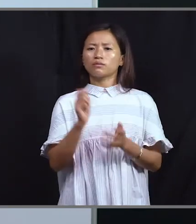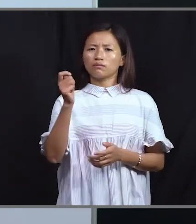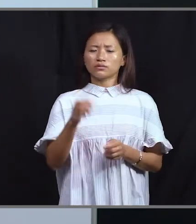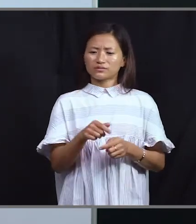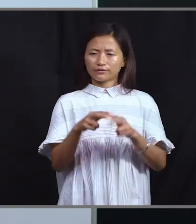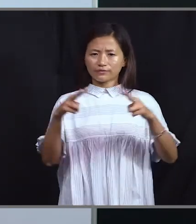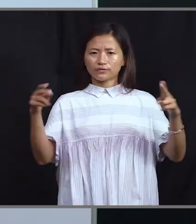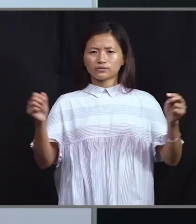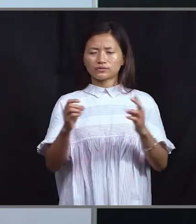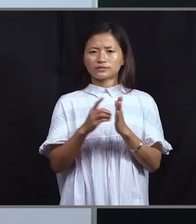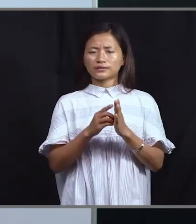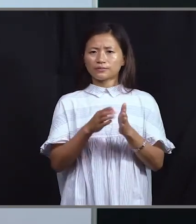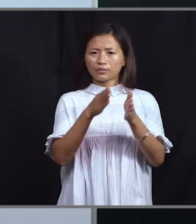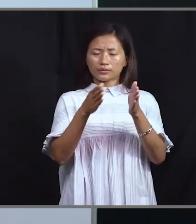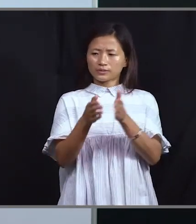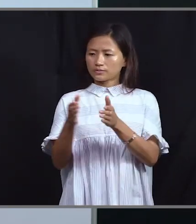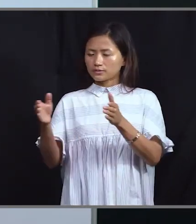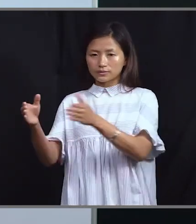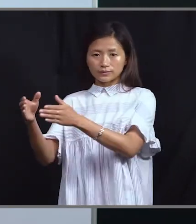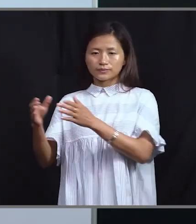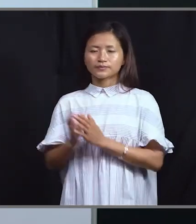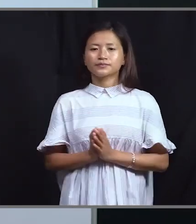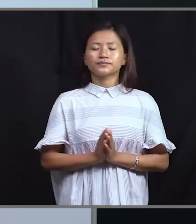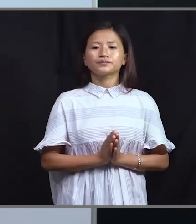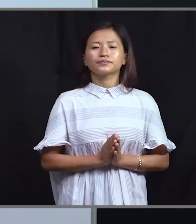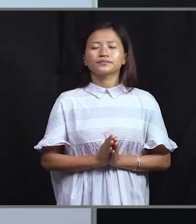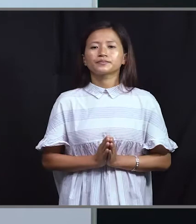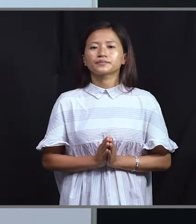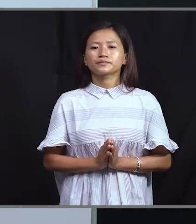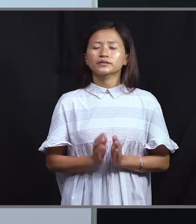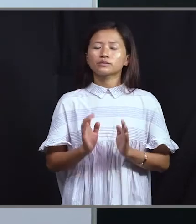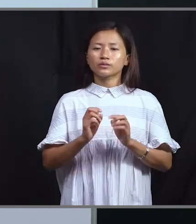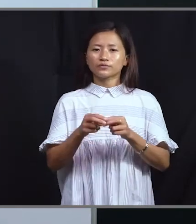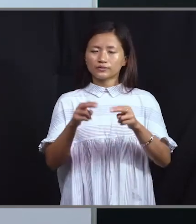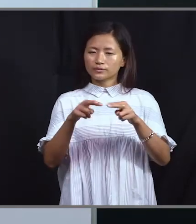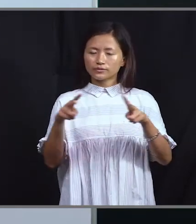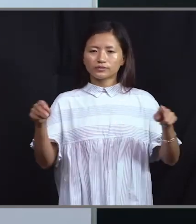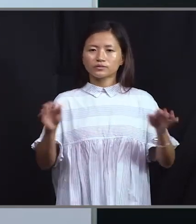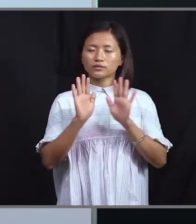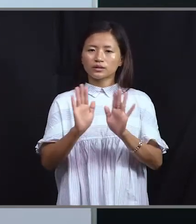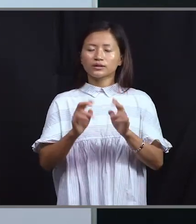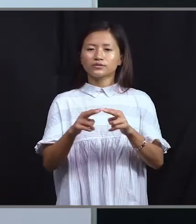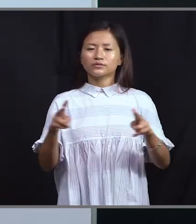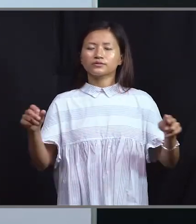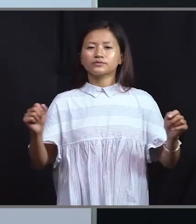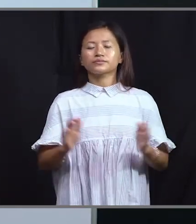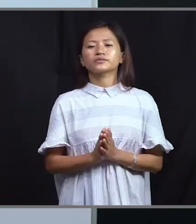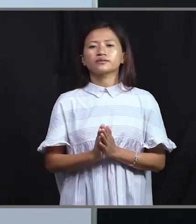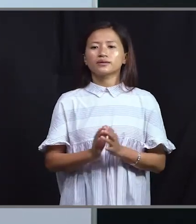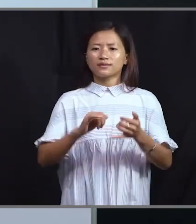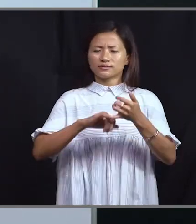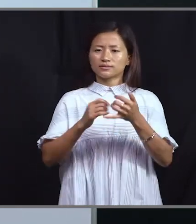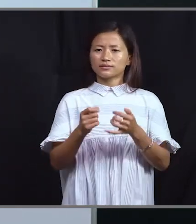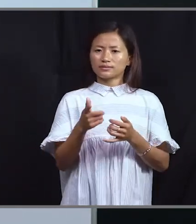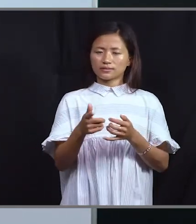different departments. Now see, in an organization, there are different departments, different heads. Marketing department is quite different from sales